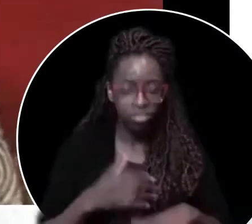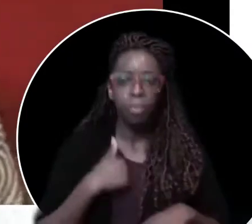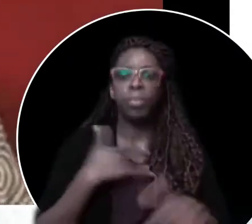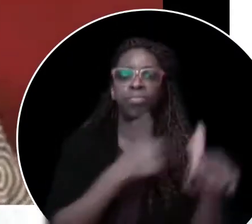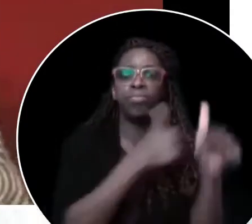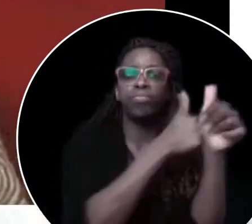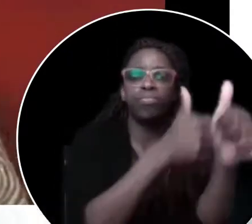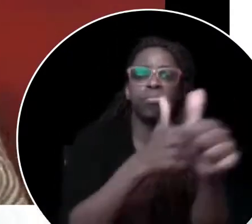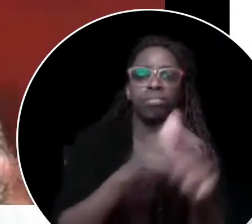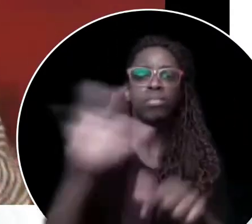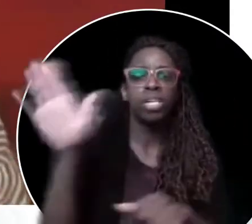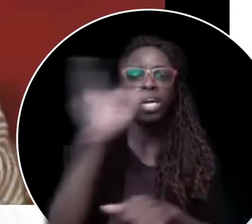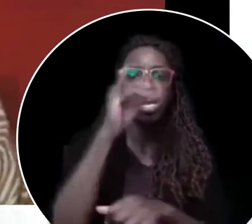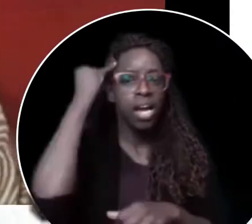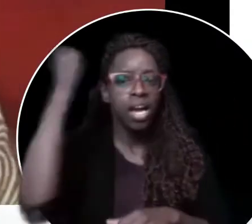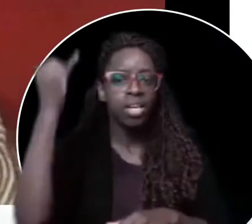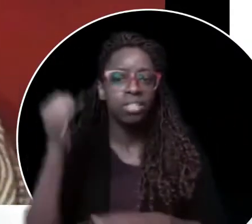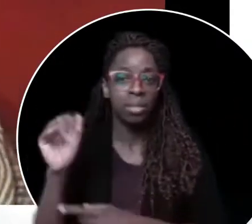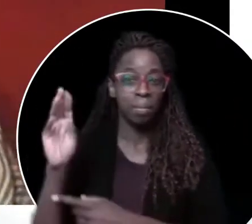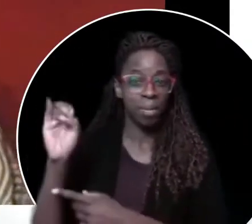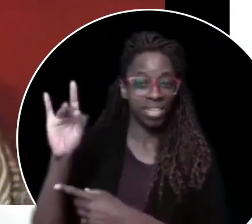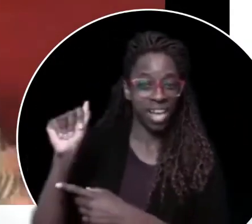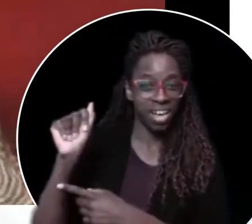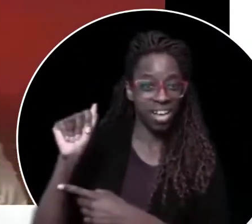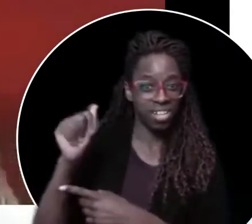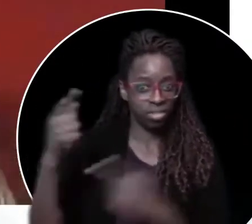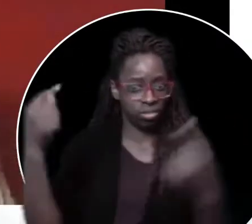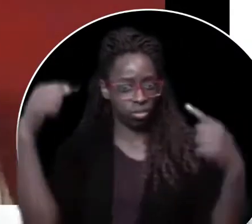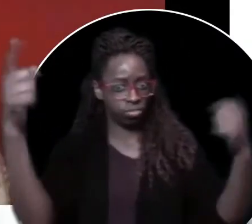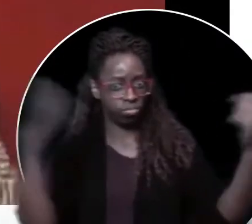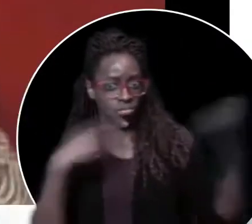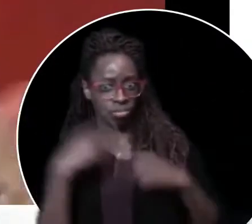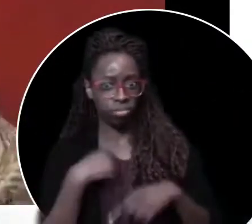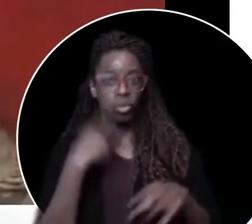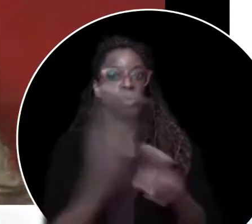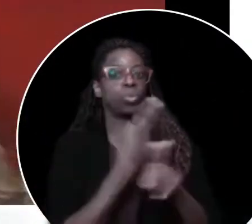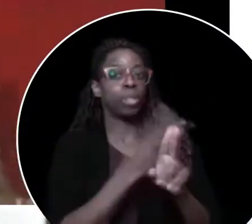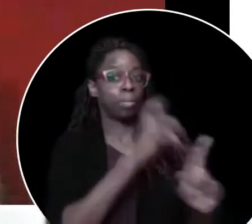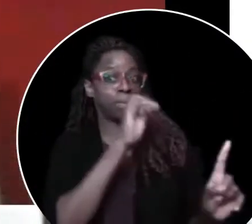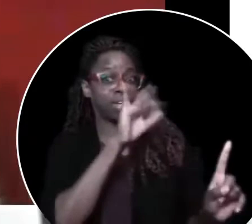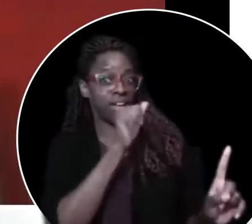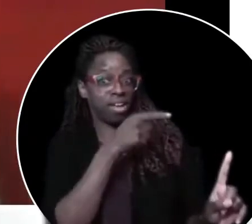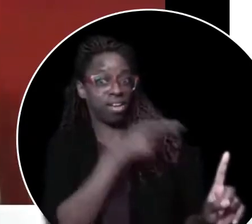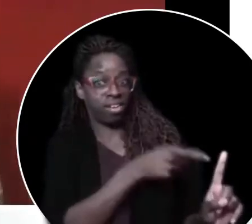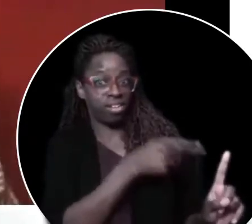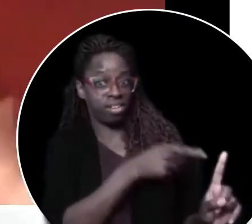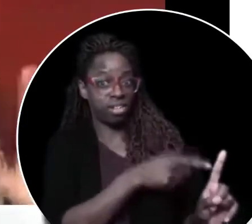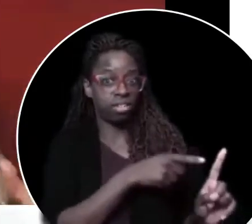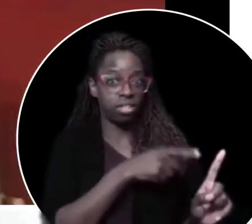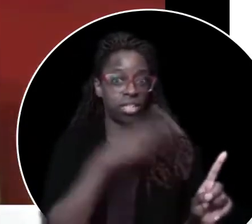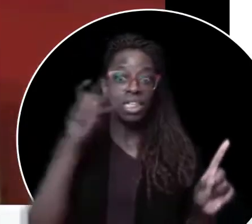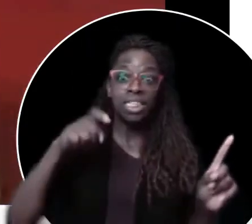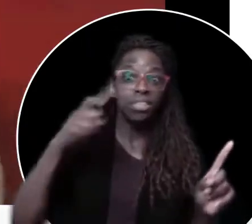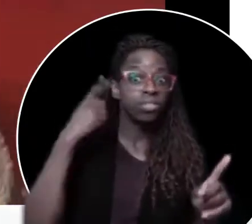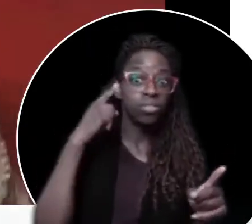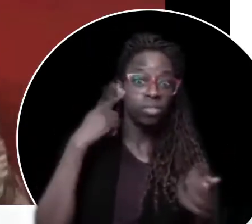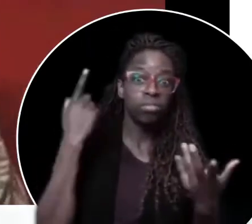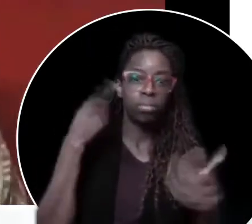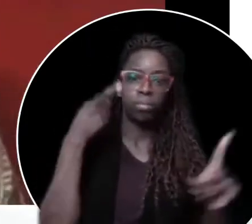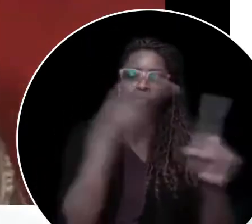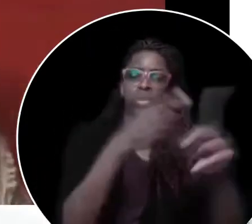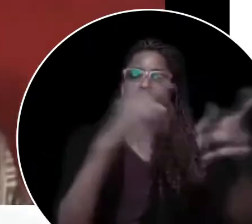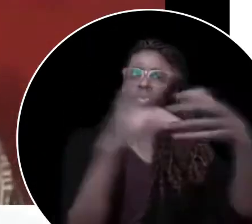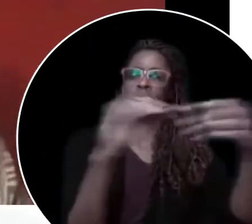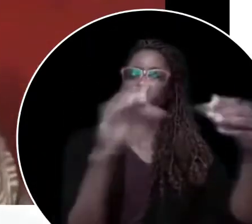I use the media that's necessary to tell that specific story. It could be audio, completely audio, without images.